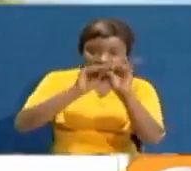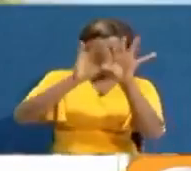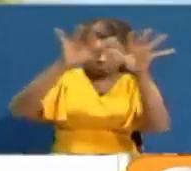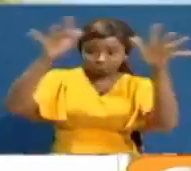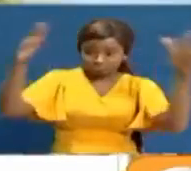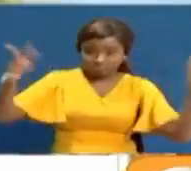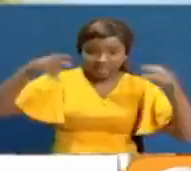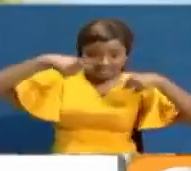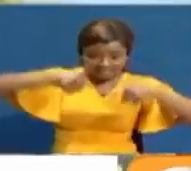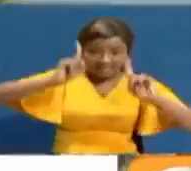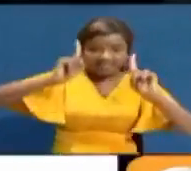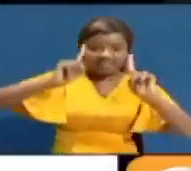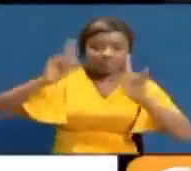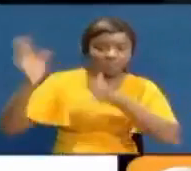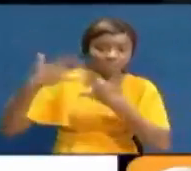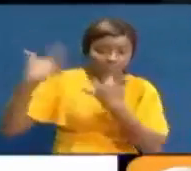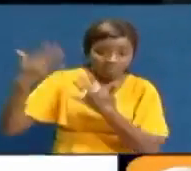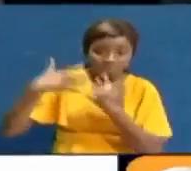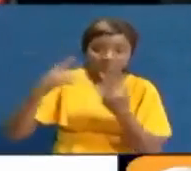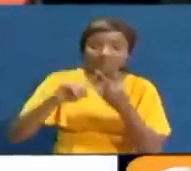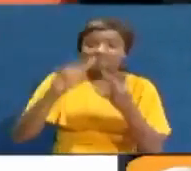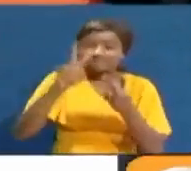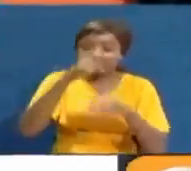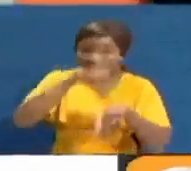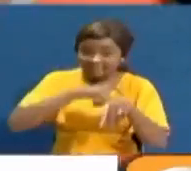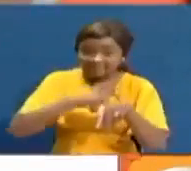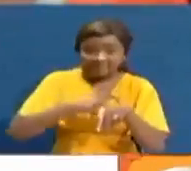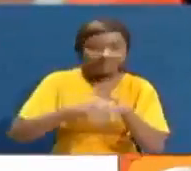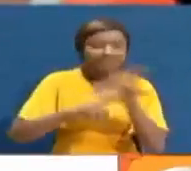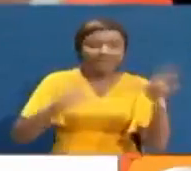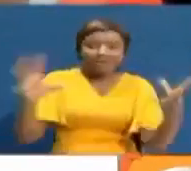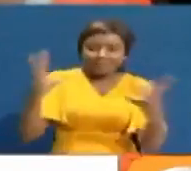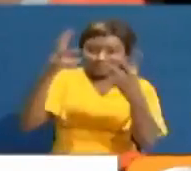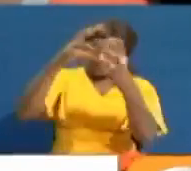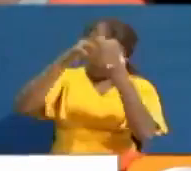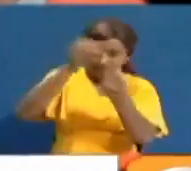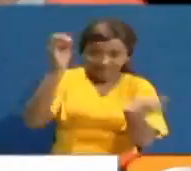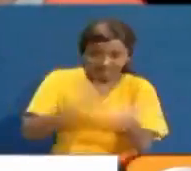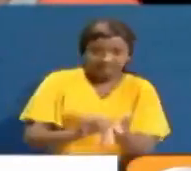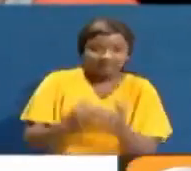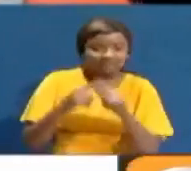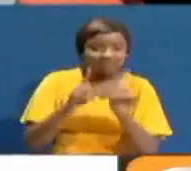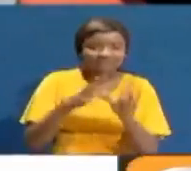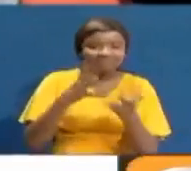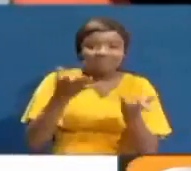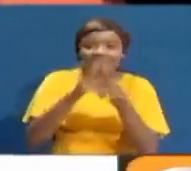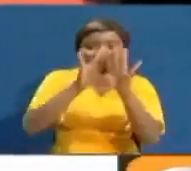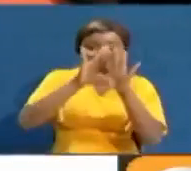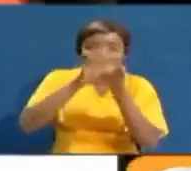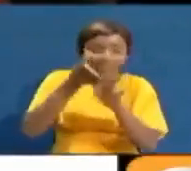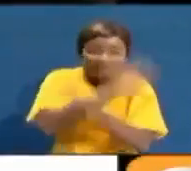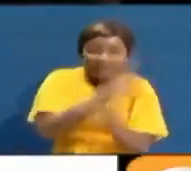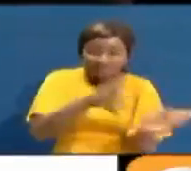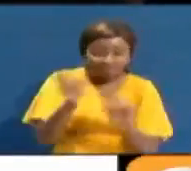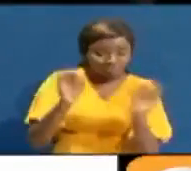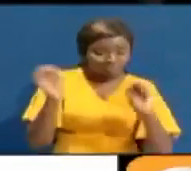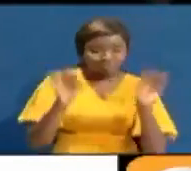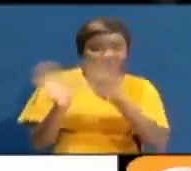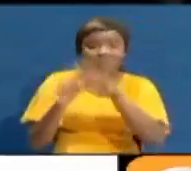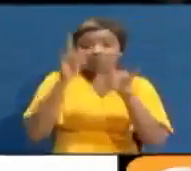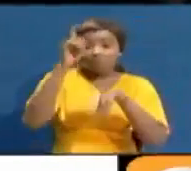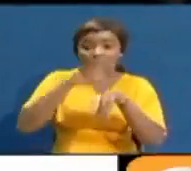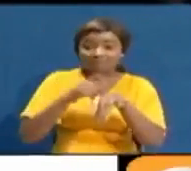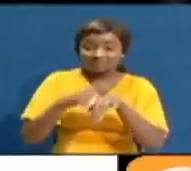chance rescue. Mile nilikrash pali kwa hiyo msitu pali. Nila fly without